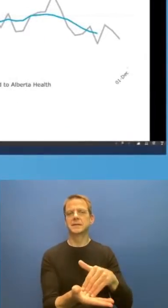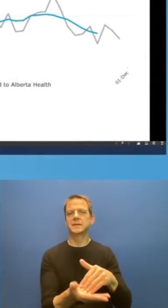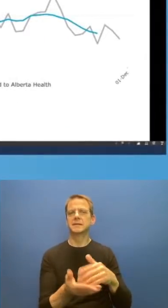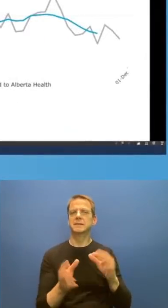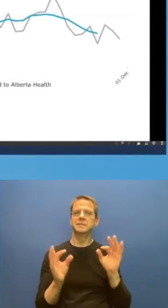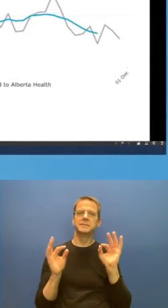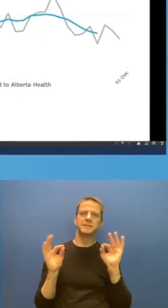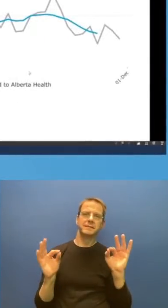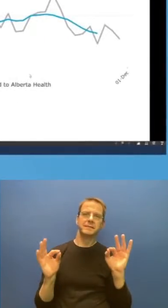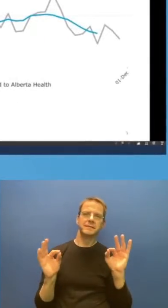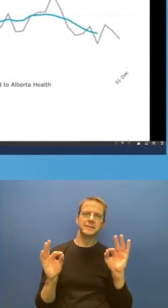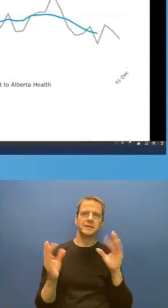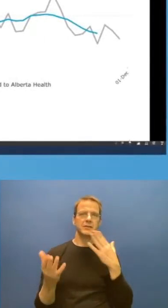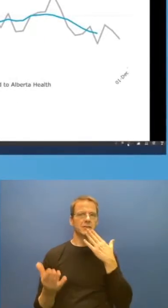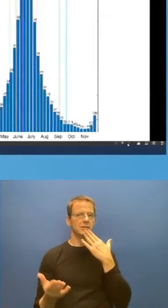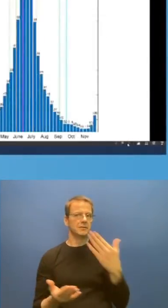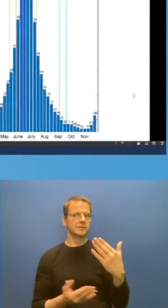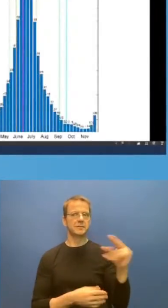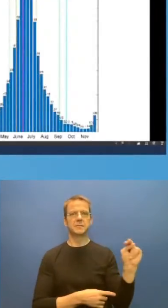reassuring. Next slide, please.